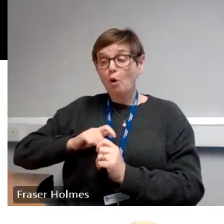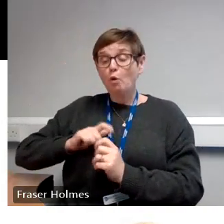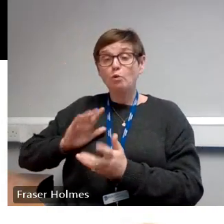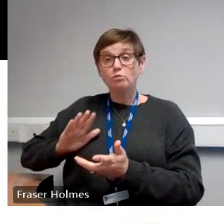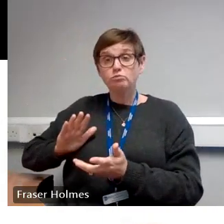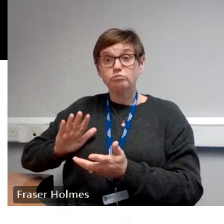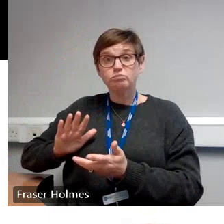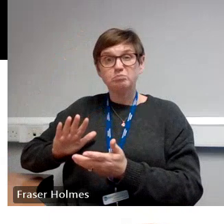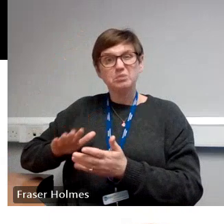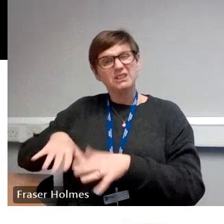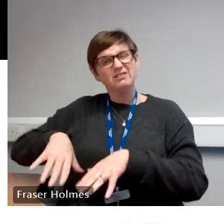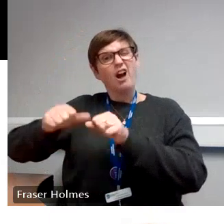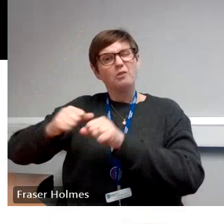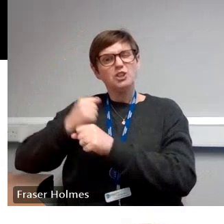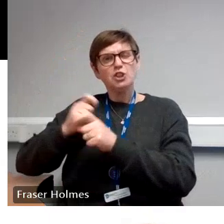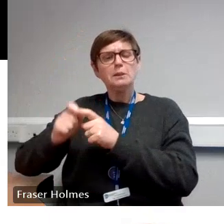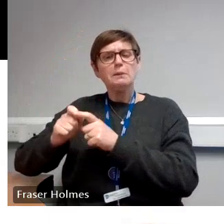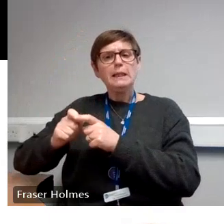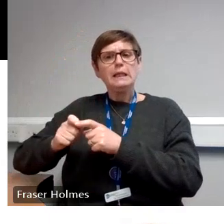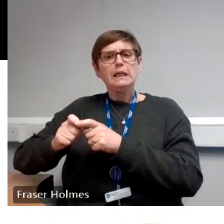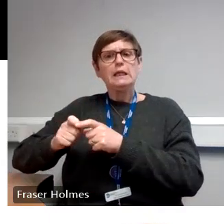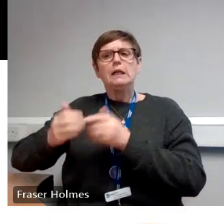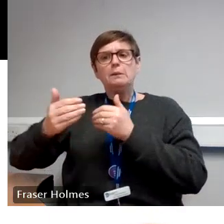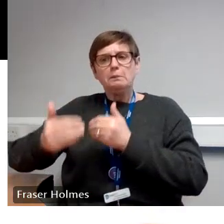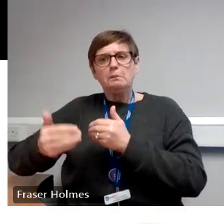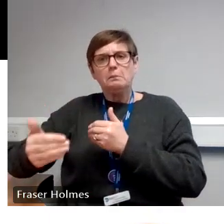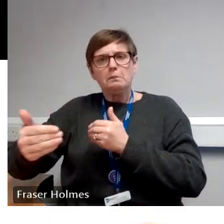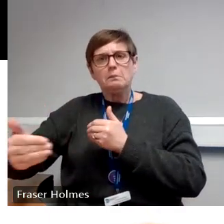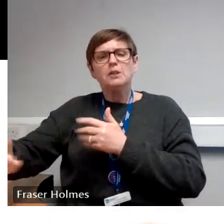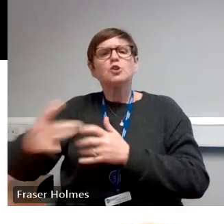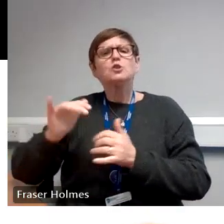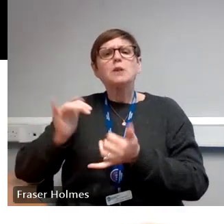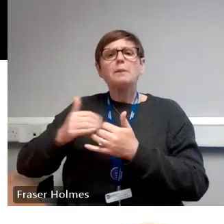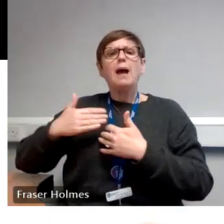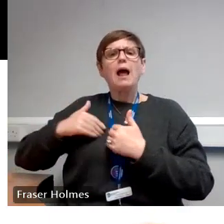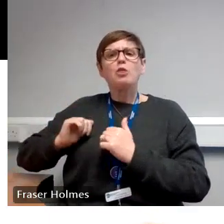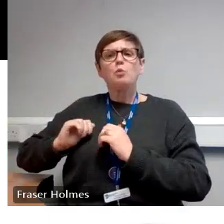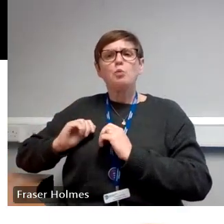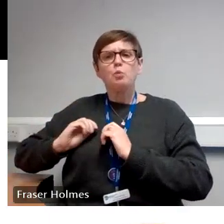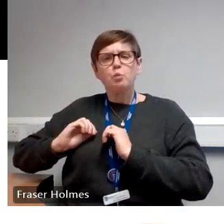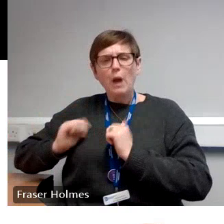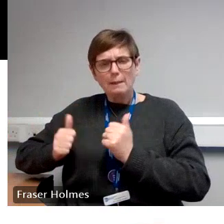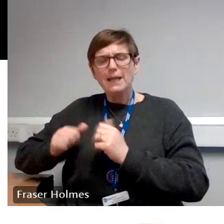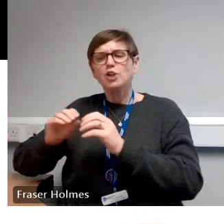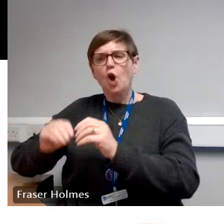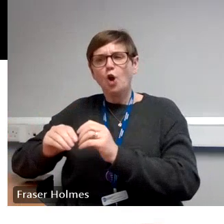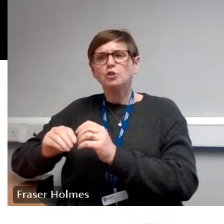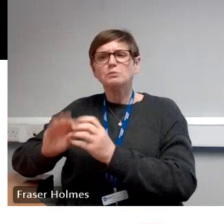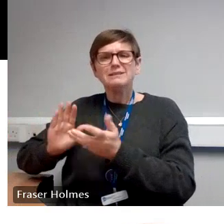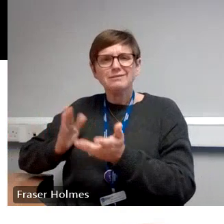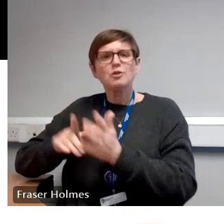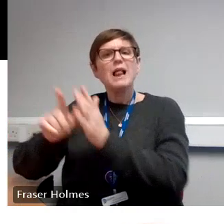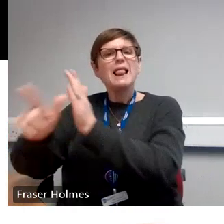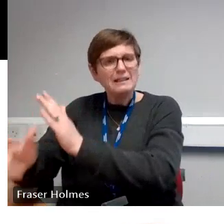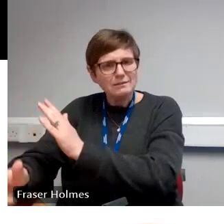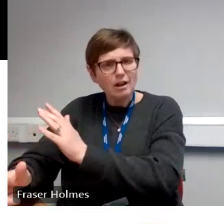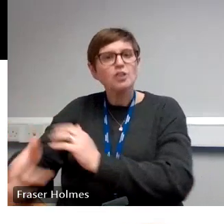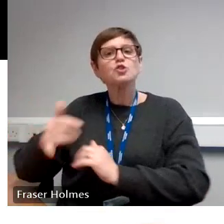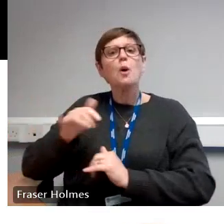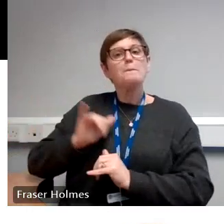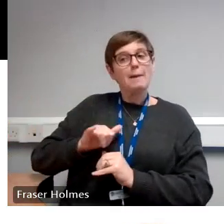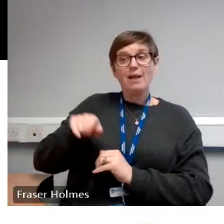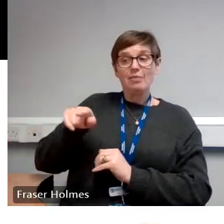in a phased approach. So sometimes the health and wellbeing coach, for example, was introduced a little bit later than social prescribing. So it may be that